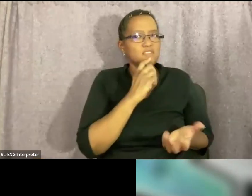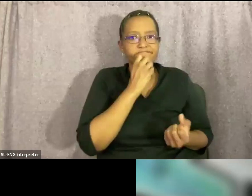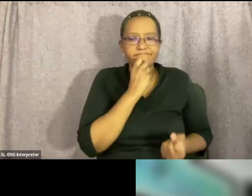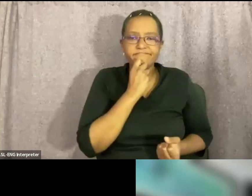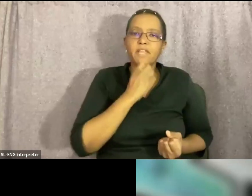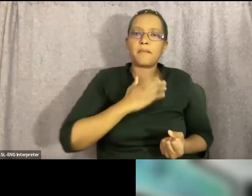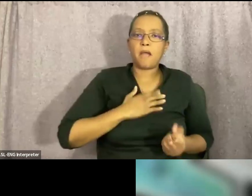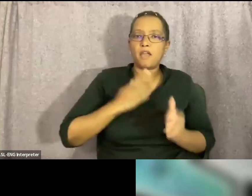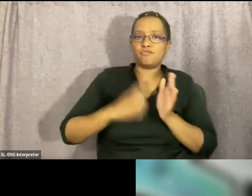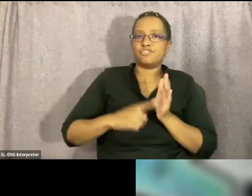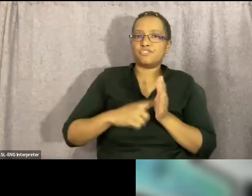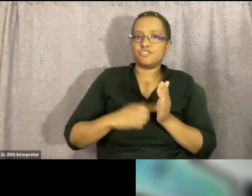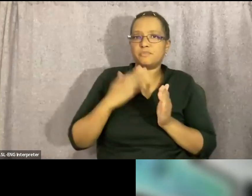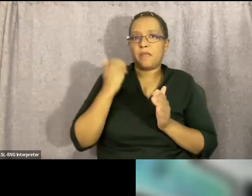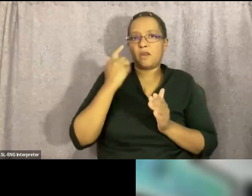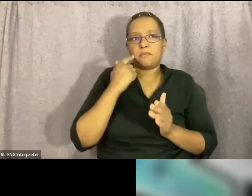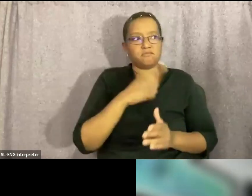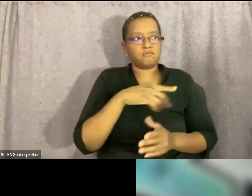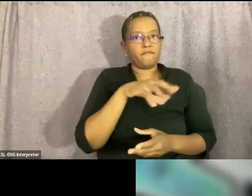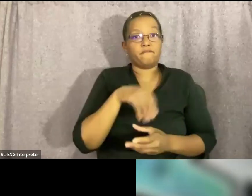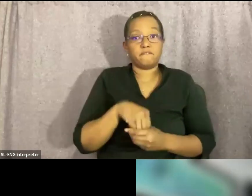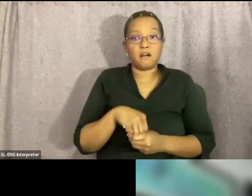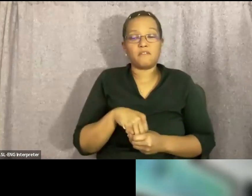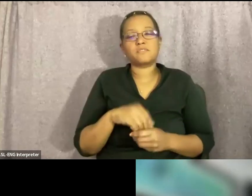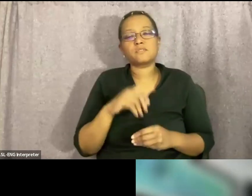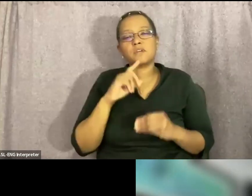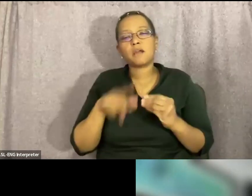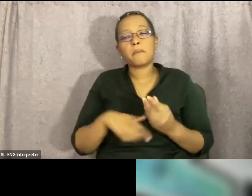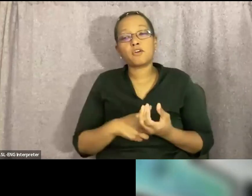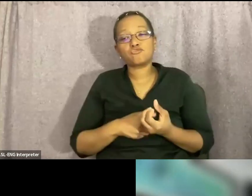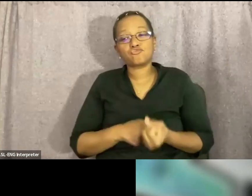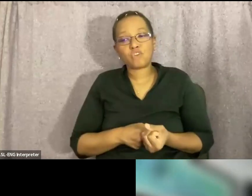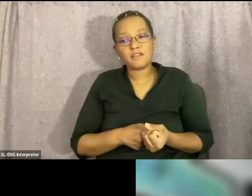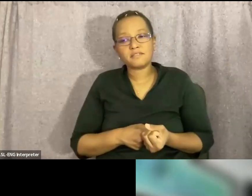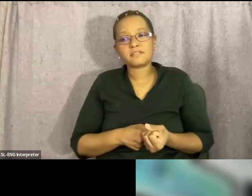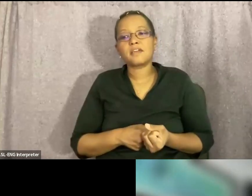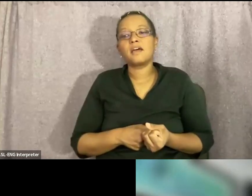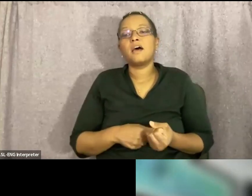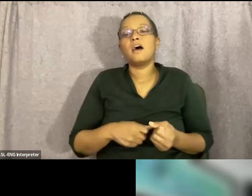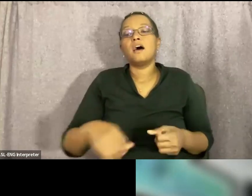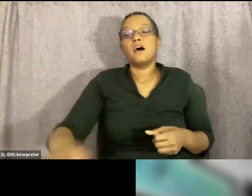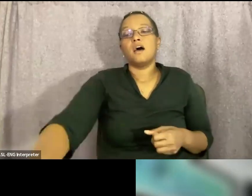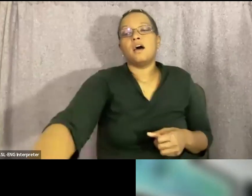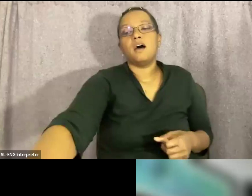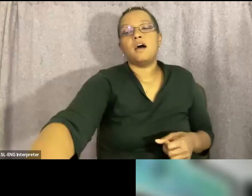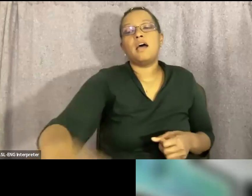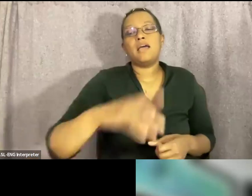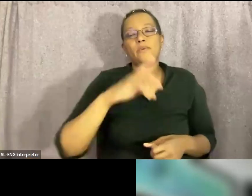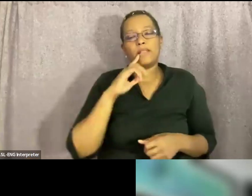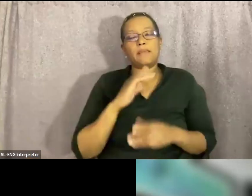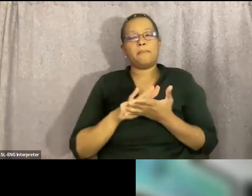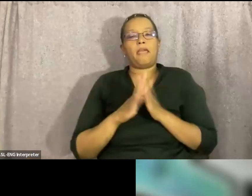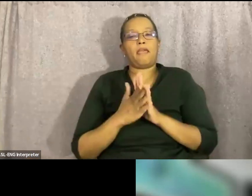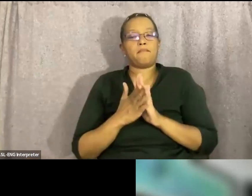I definitely wanted to like chop it up with you about this because I feel like we have similar backgrounds in terms of